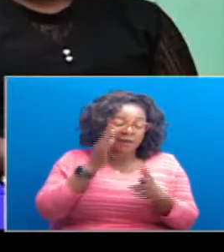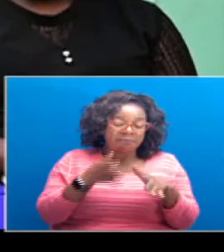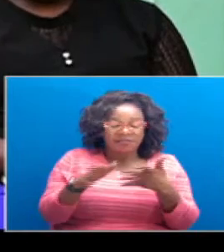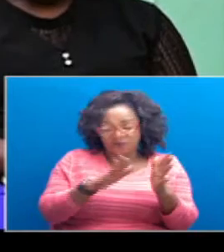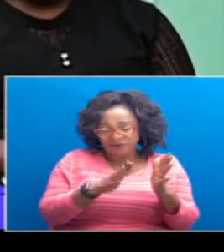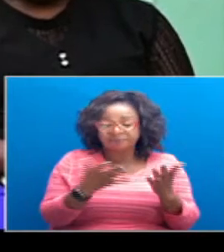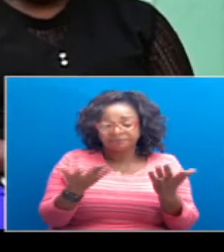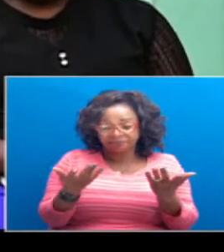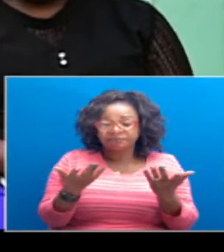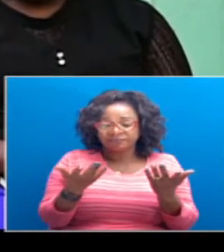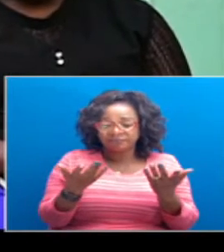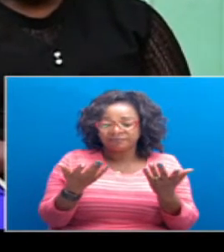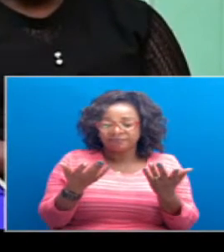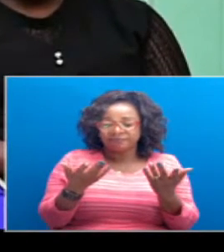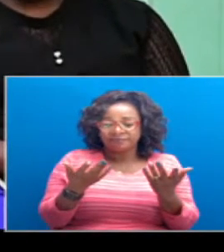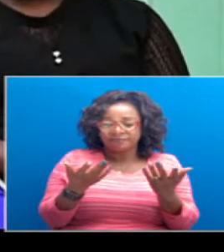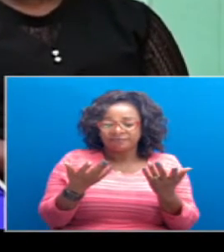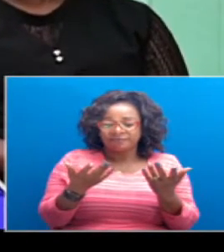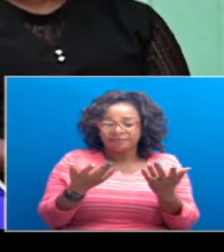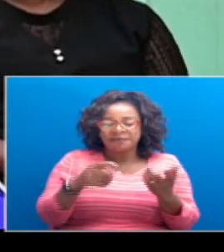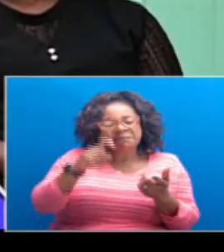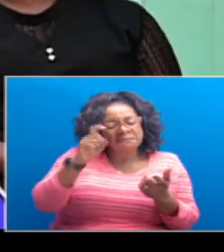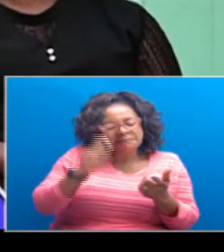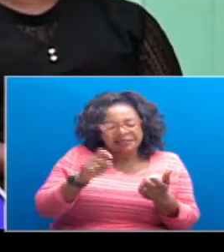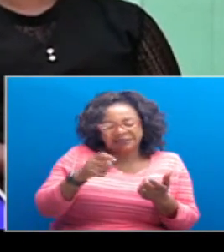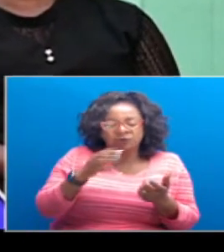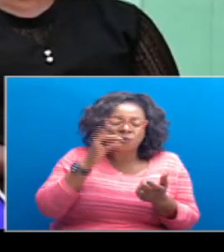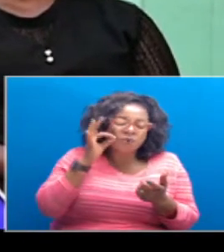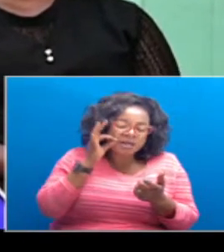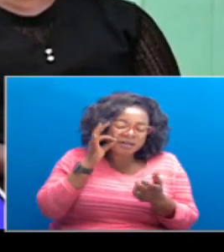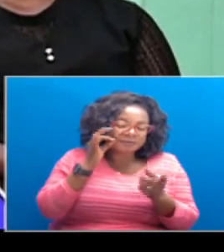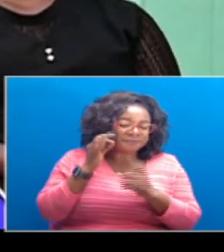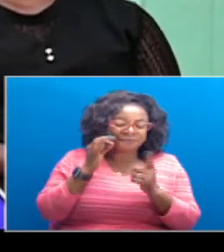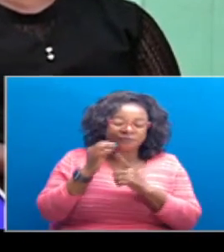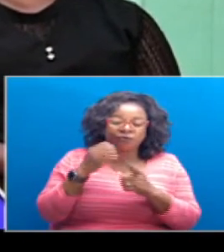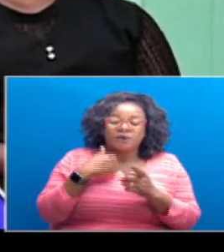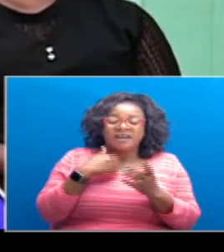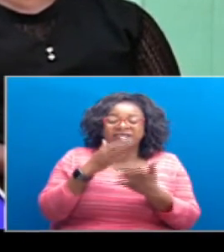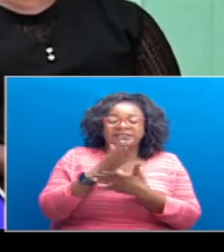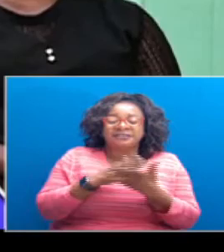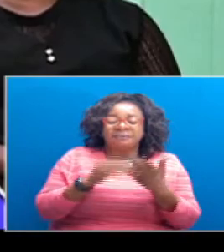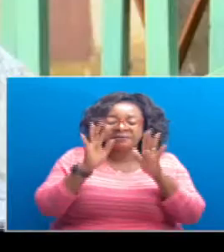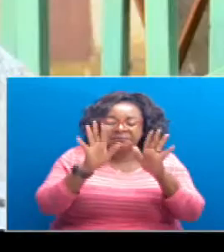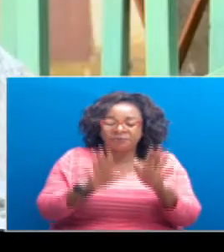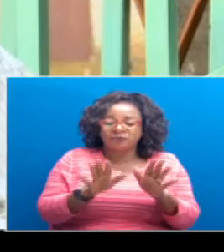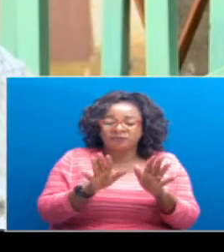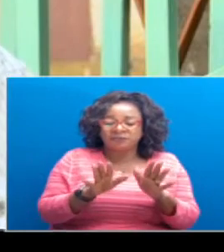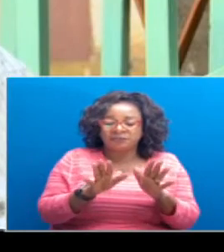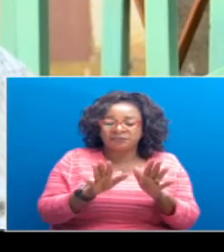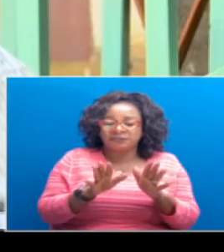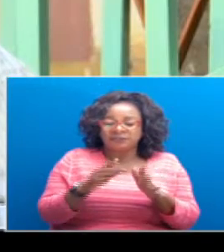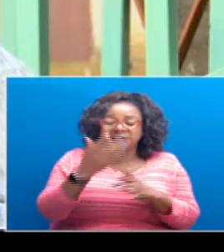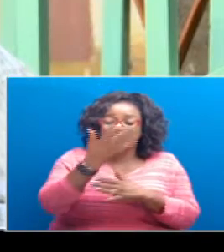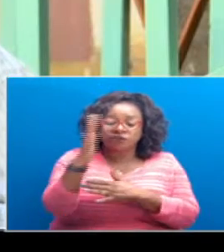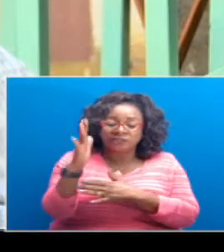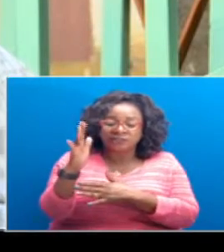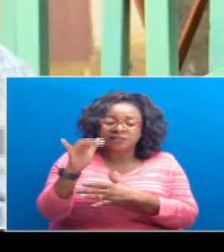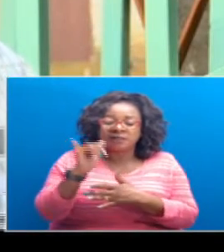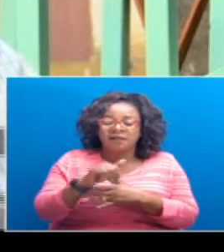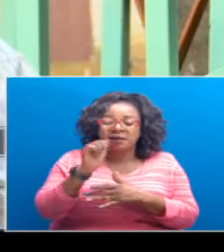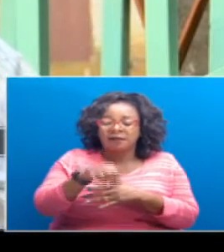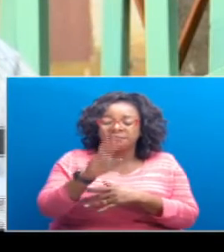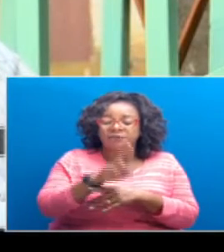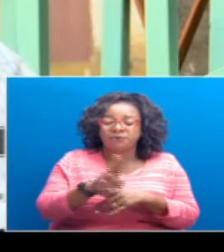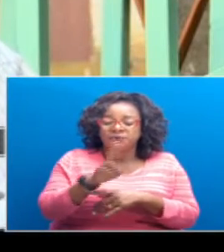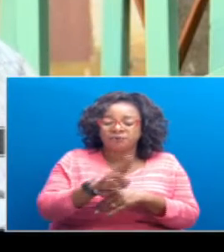is, it must not be Wajakoya's weed, but we have some very important trees that can produce, like